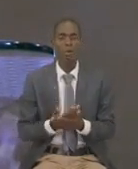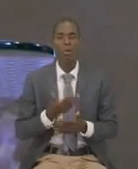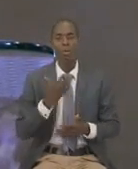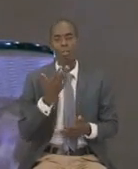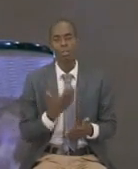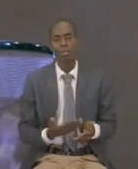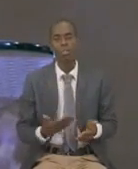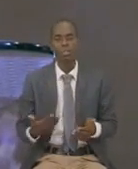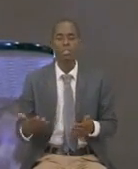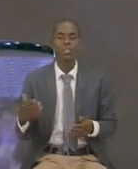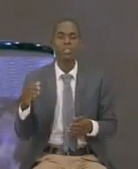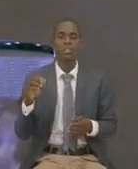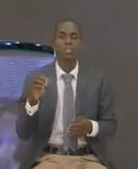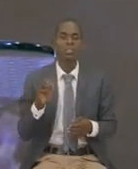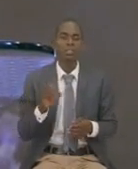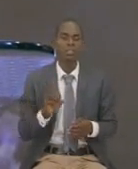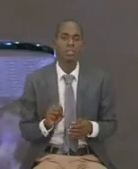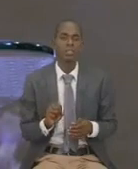all